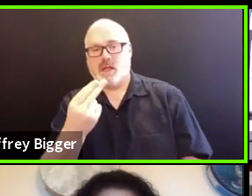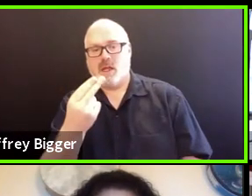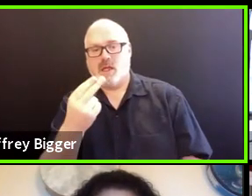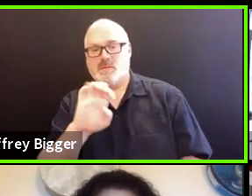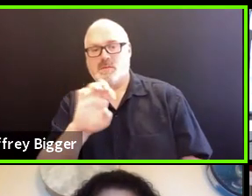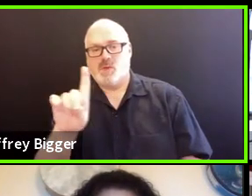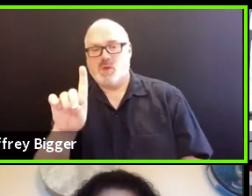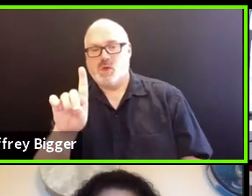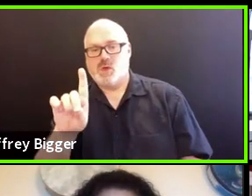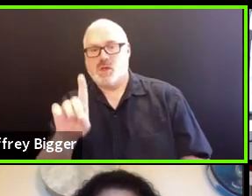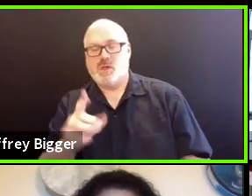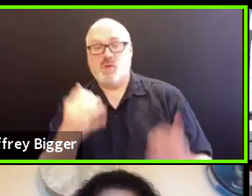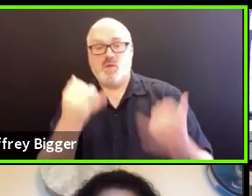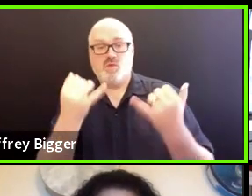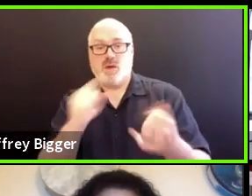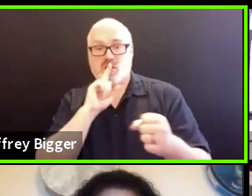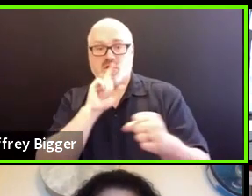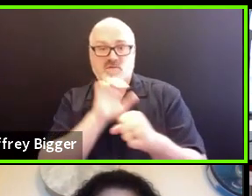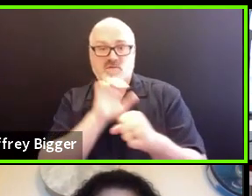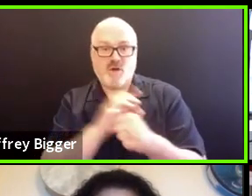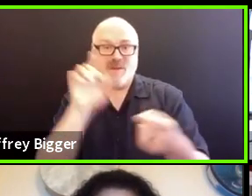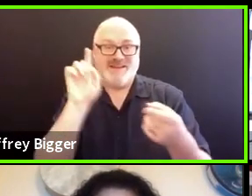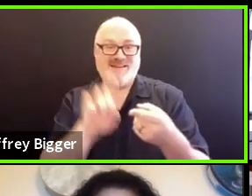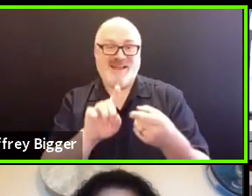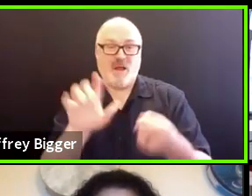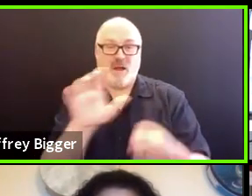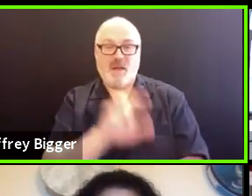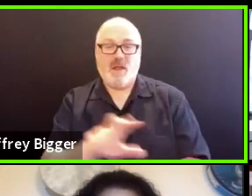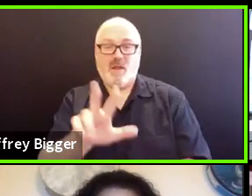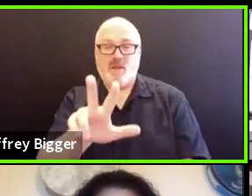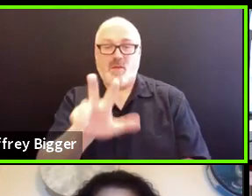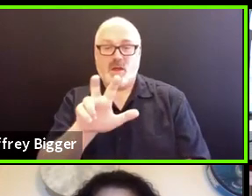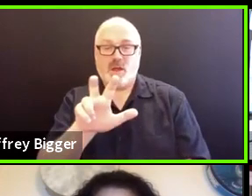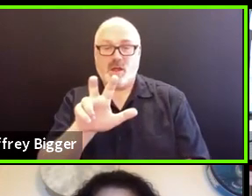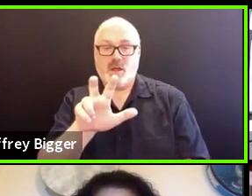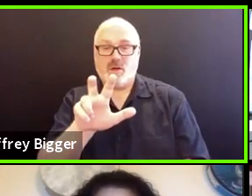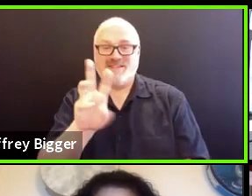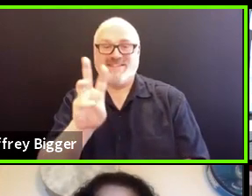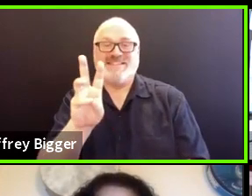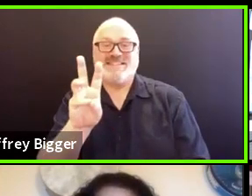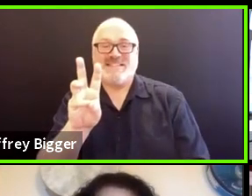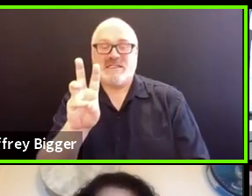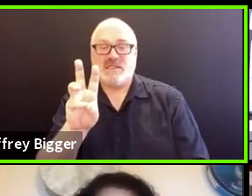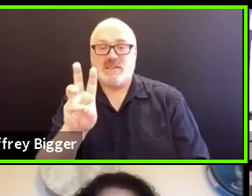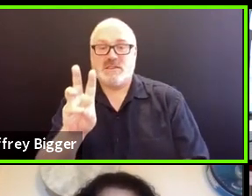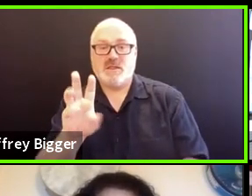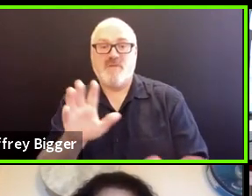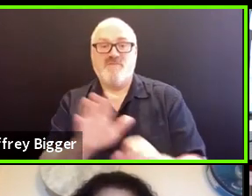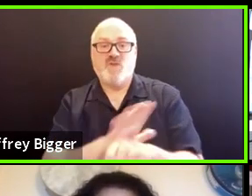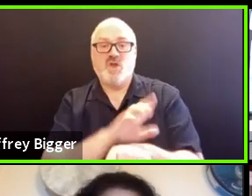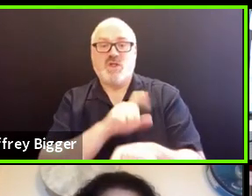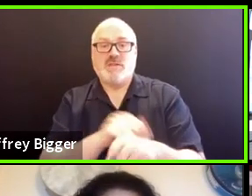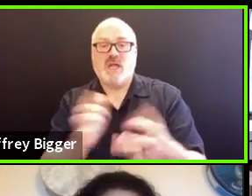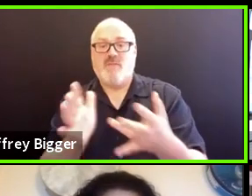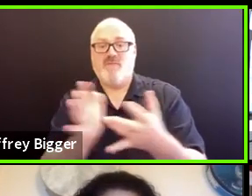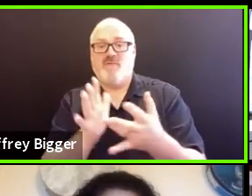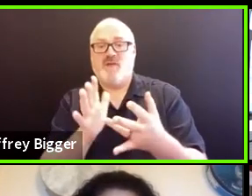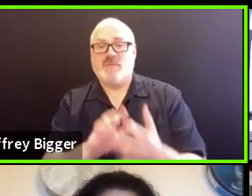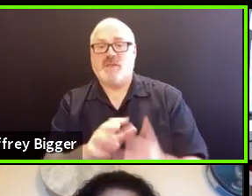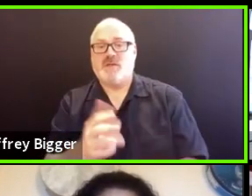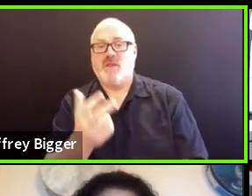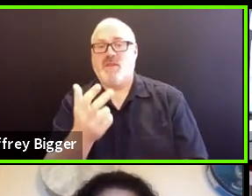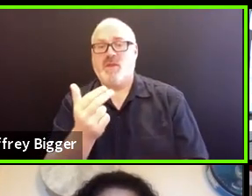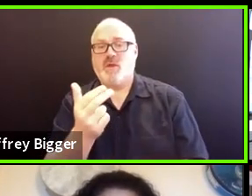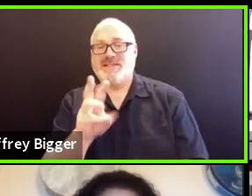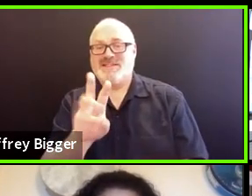in time confirmed, we're down about 306 first-time, full-time freshmen. We're sitting at 1567